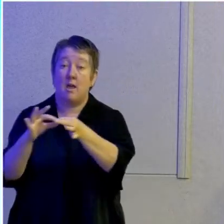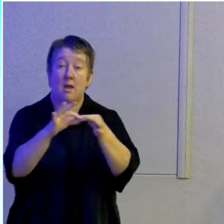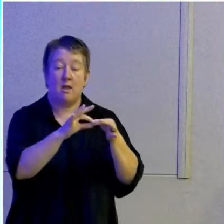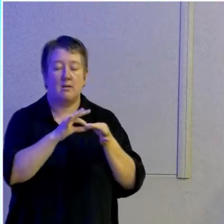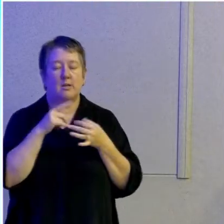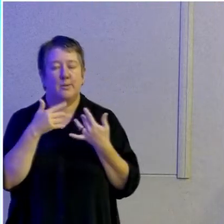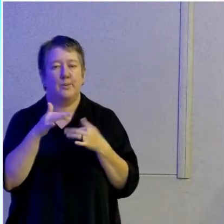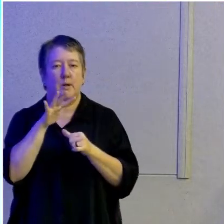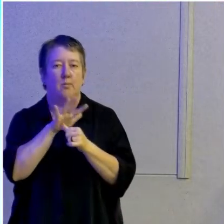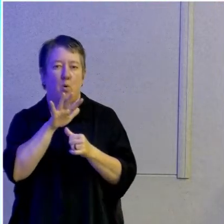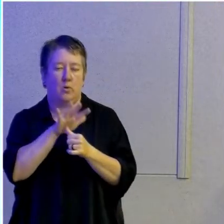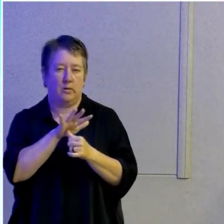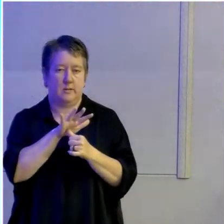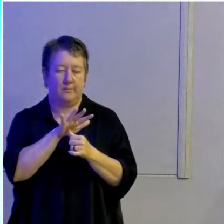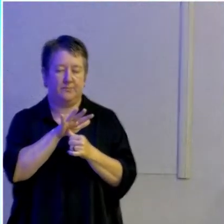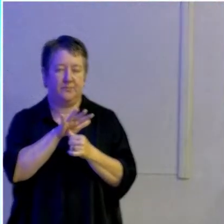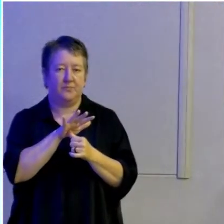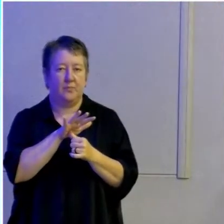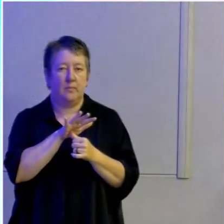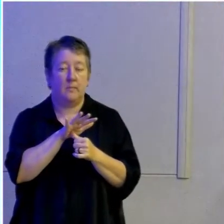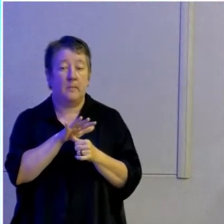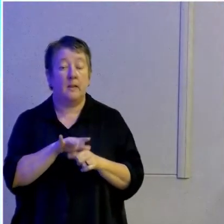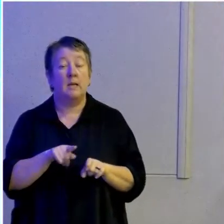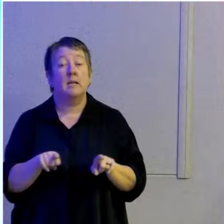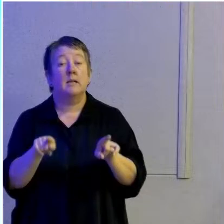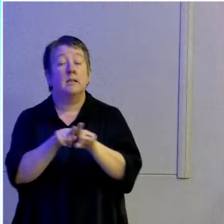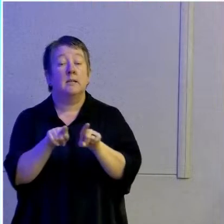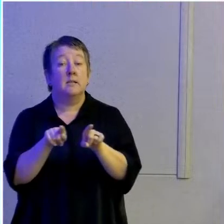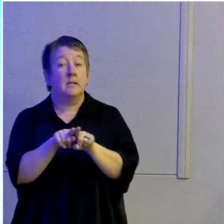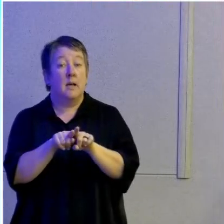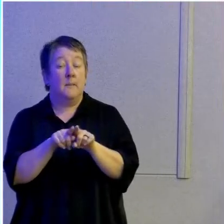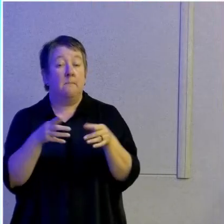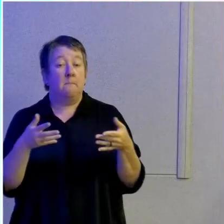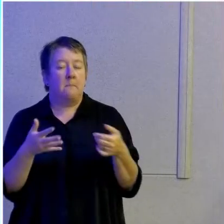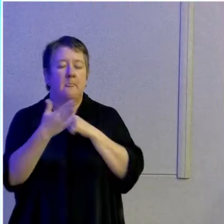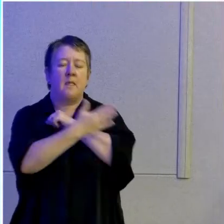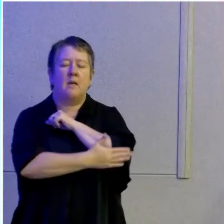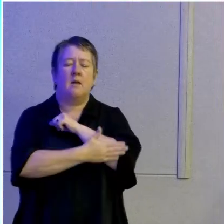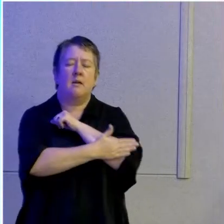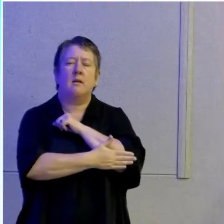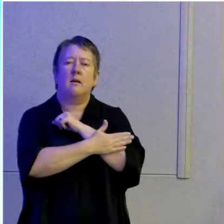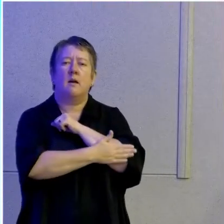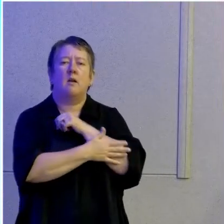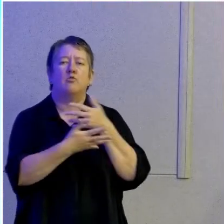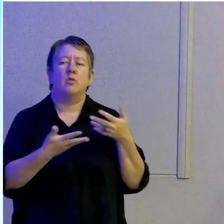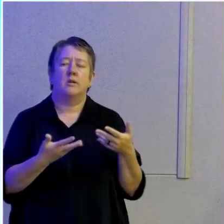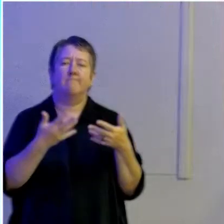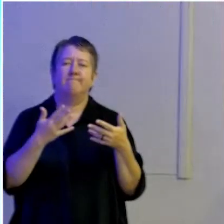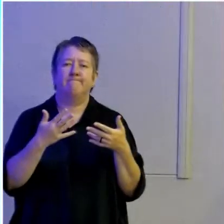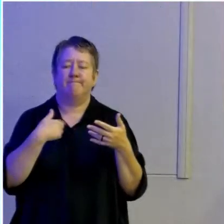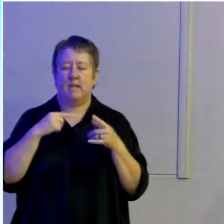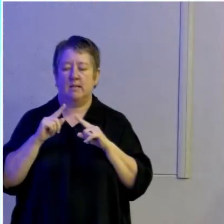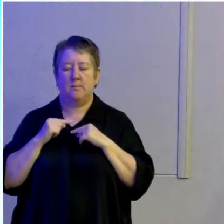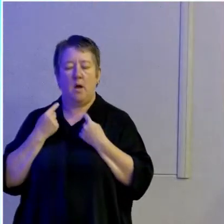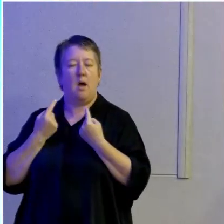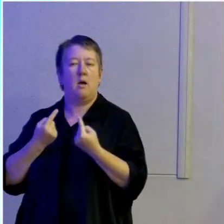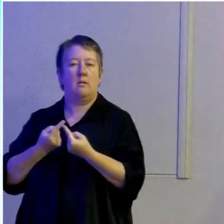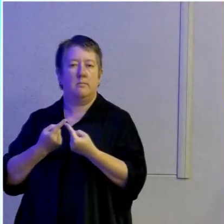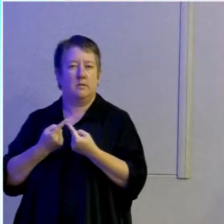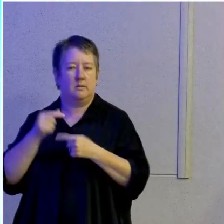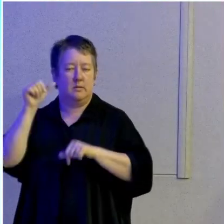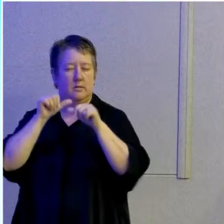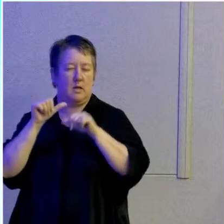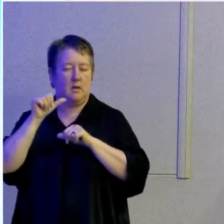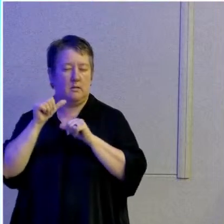Again, as a country, when we look at the journey where we come from as the Department of Science, Technology and